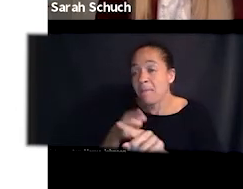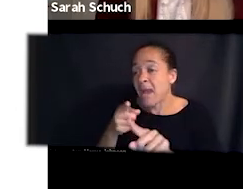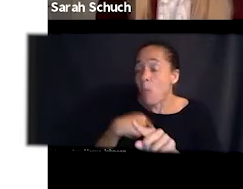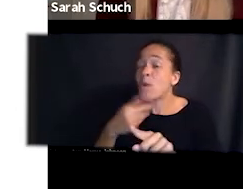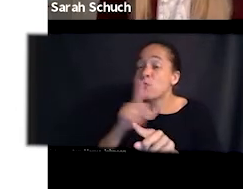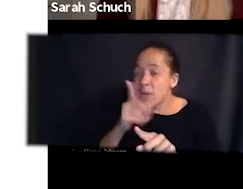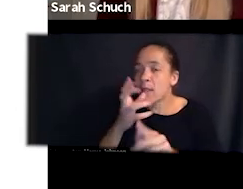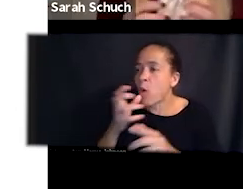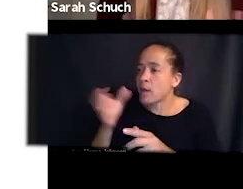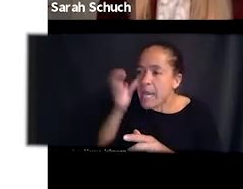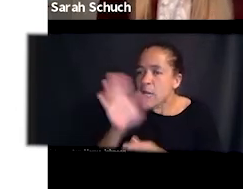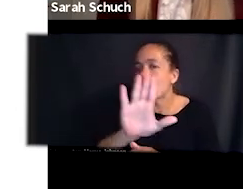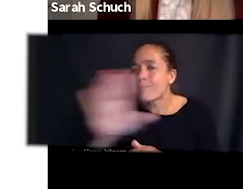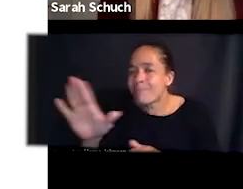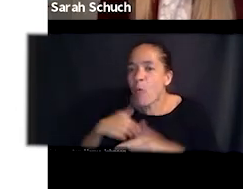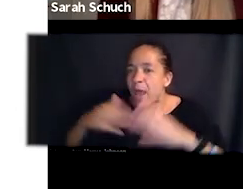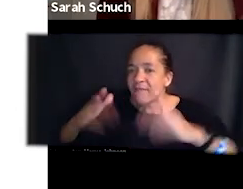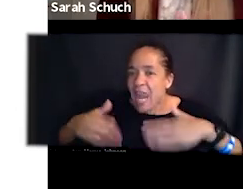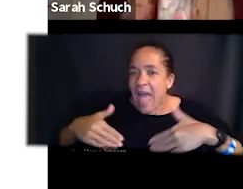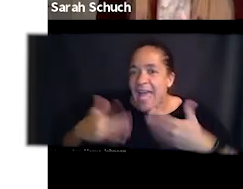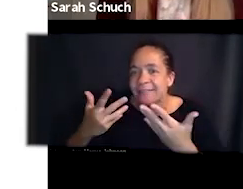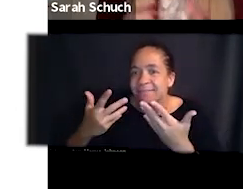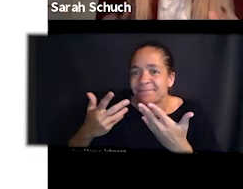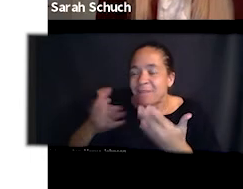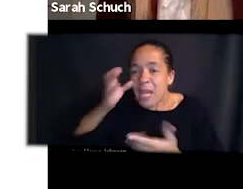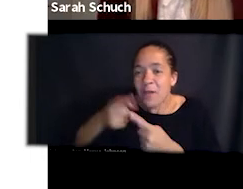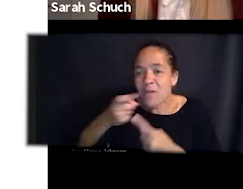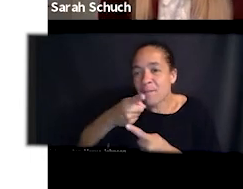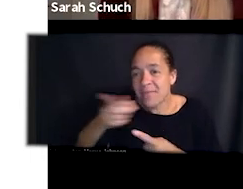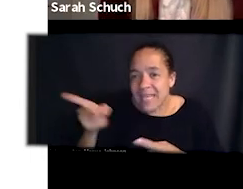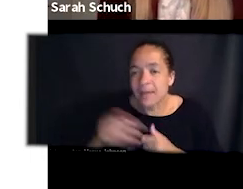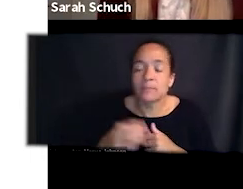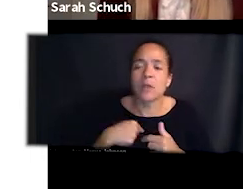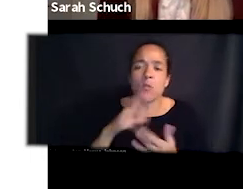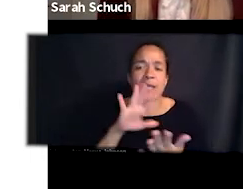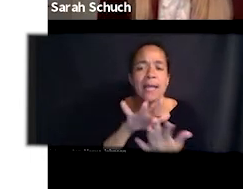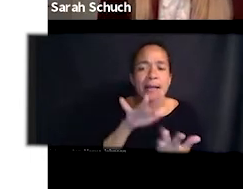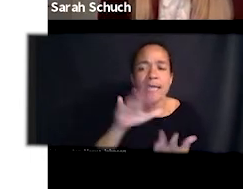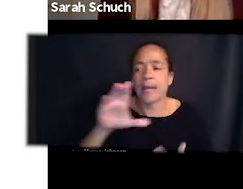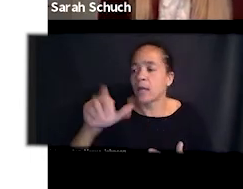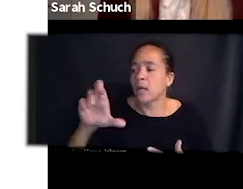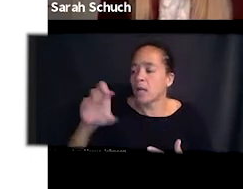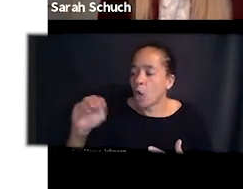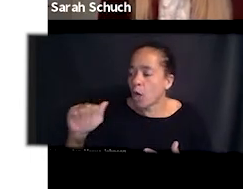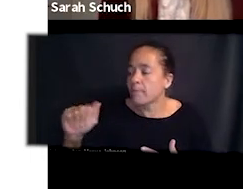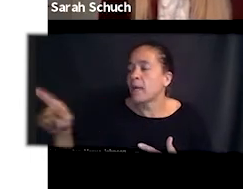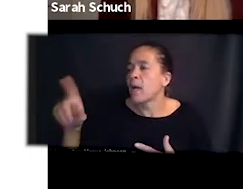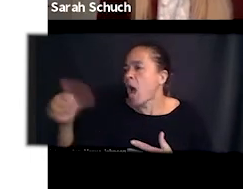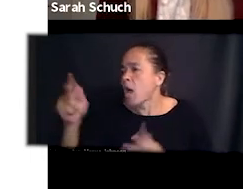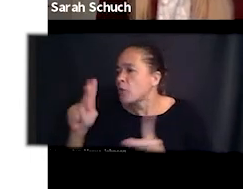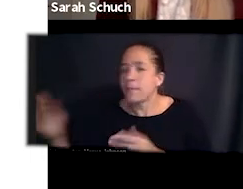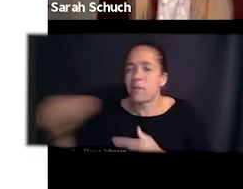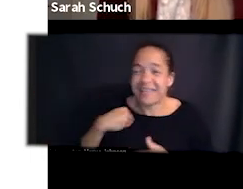before. And so we reached out to these neighborhood leaders that Karma and the other people of the group kind of helped us out